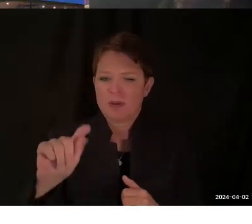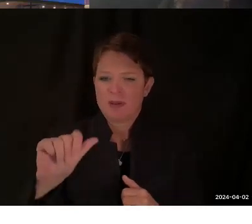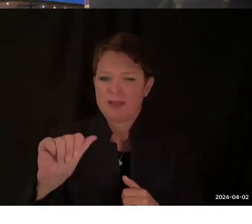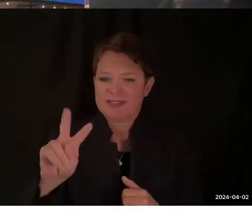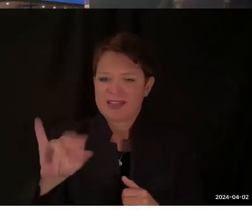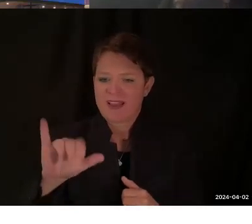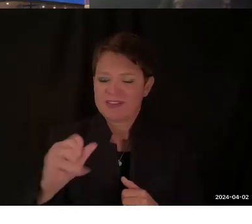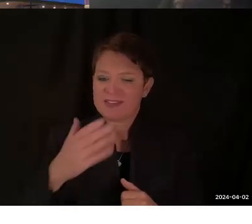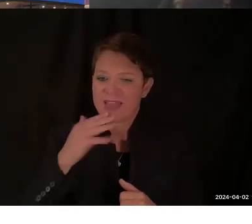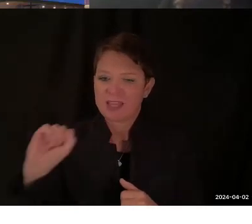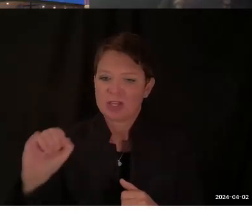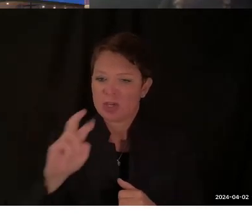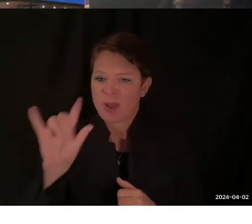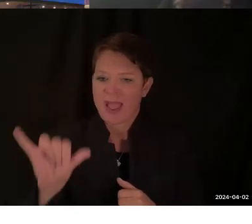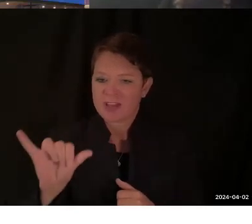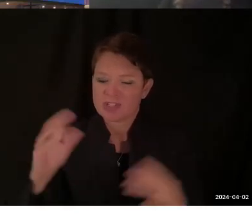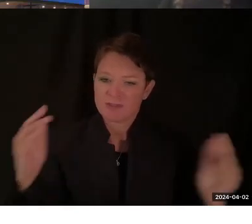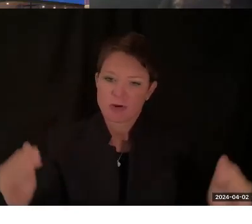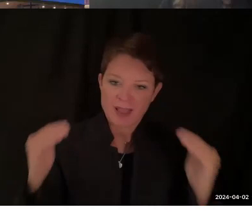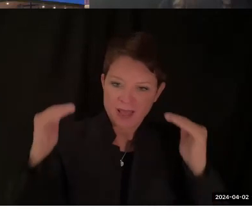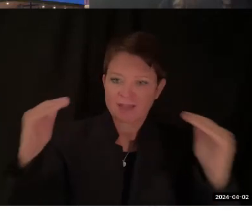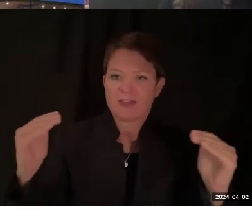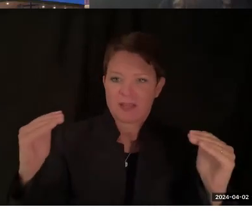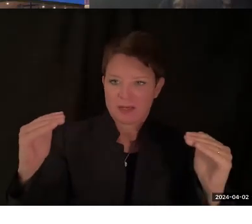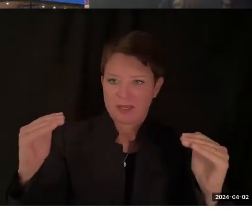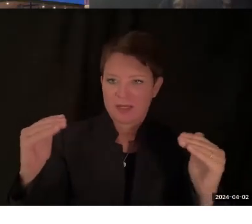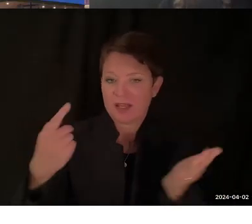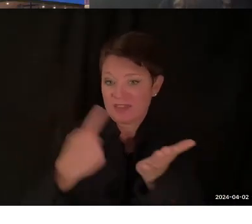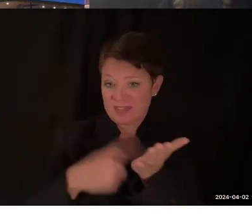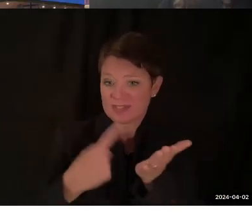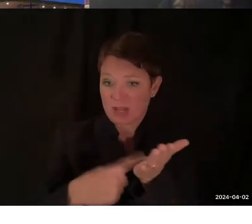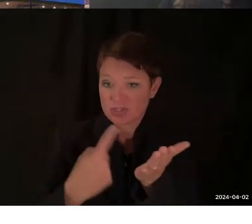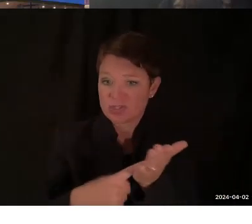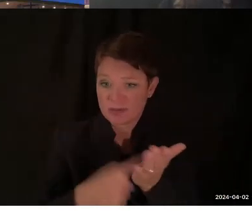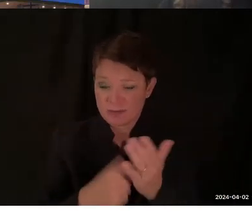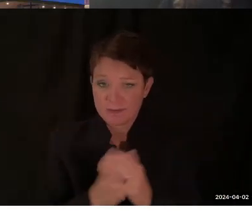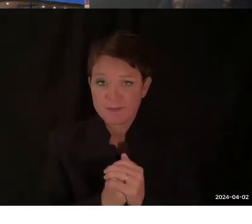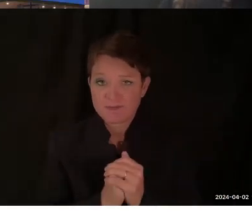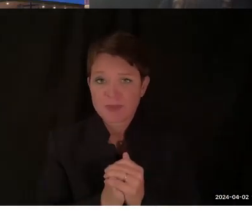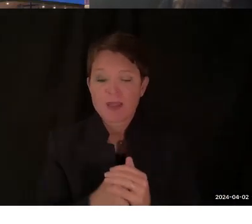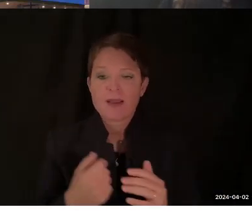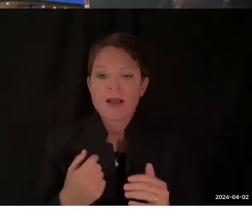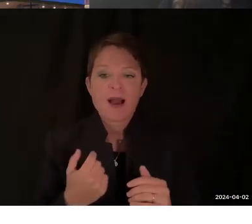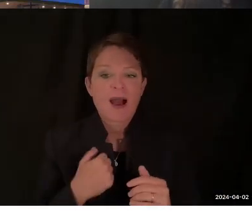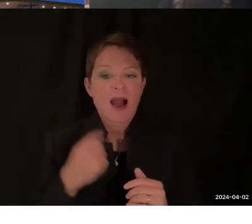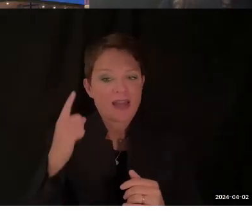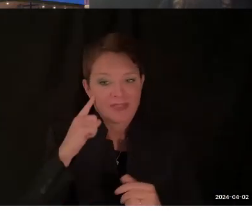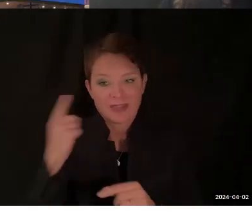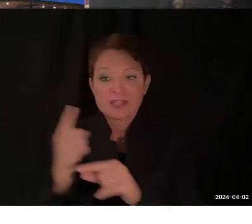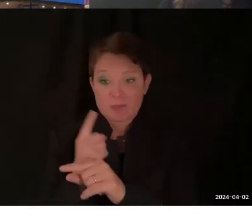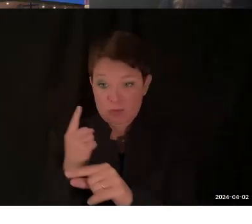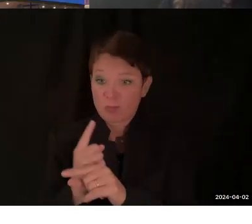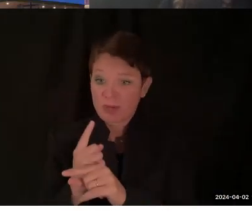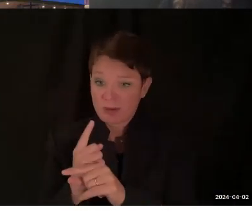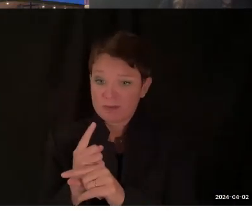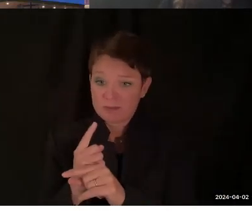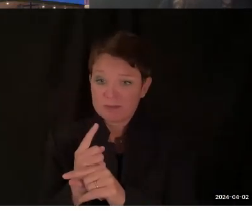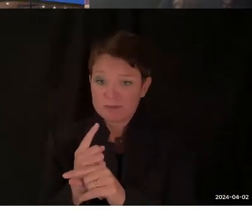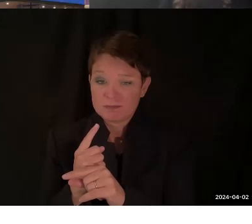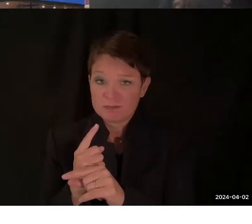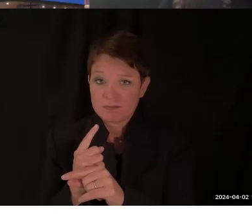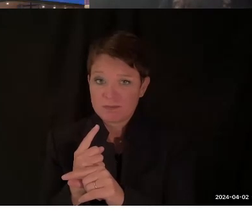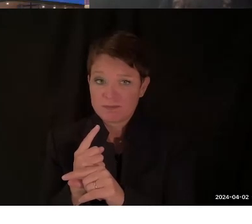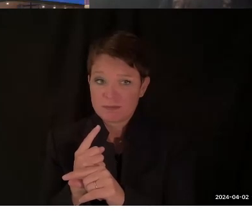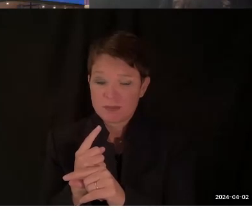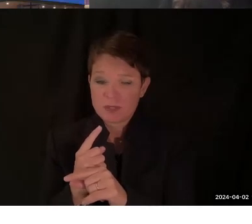Thanks, Ashley, for elevating the discussion. I think that's appropriate